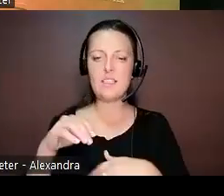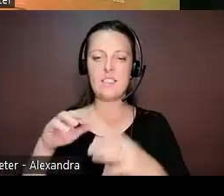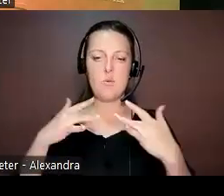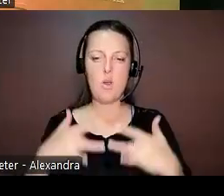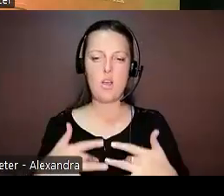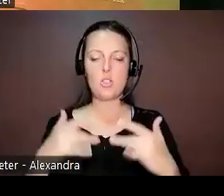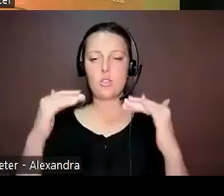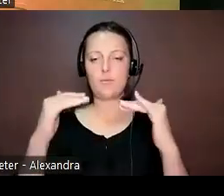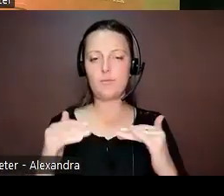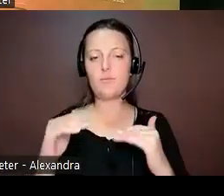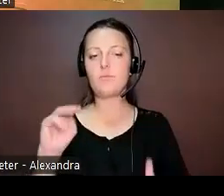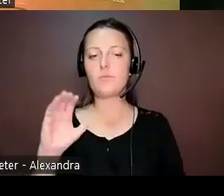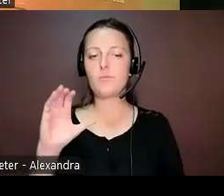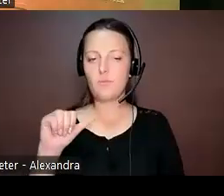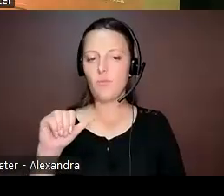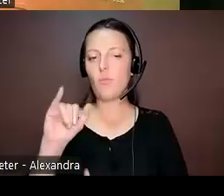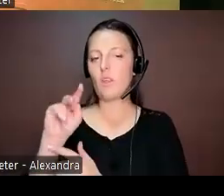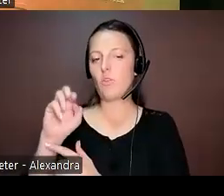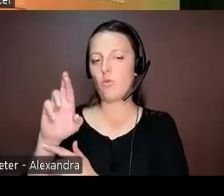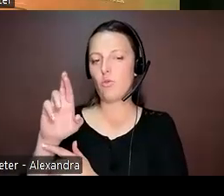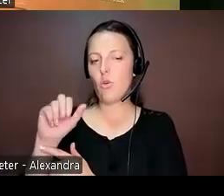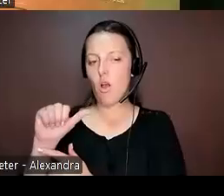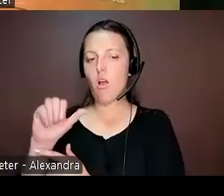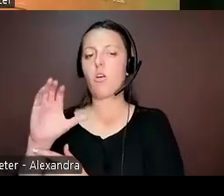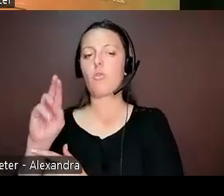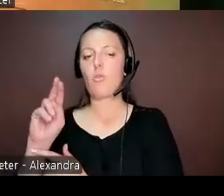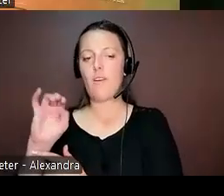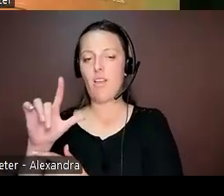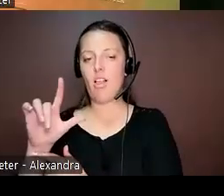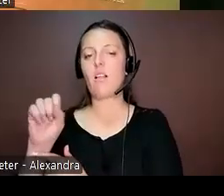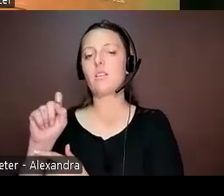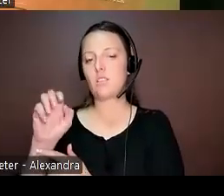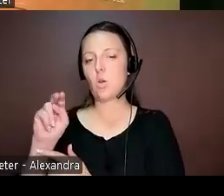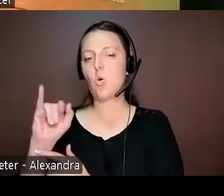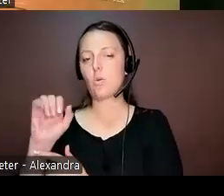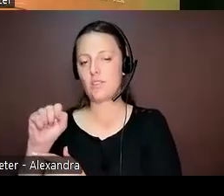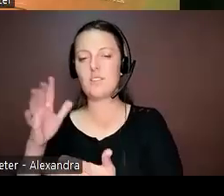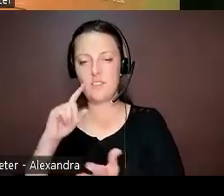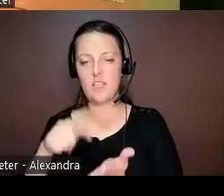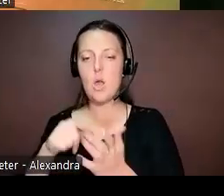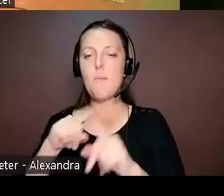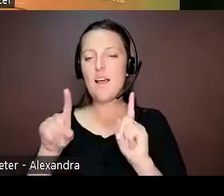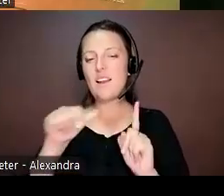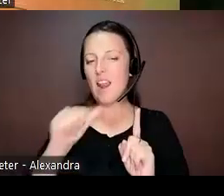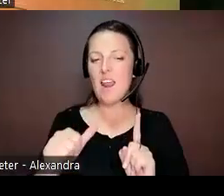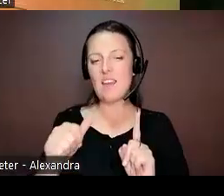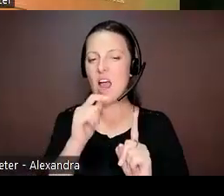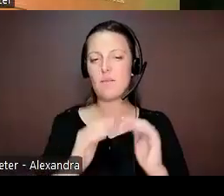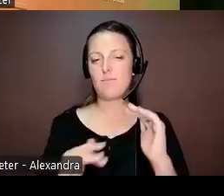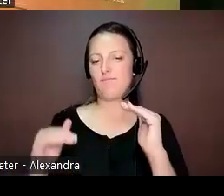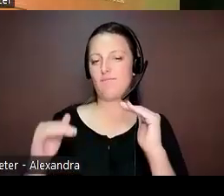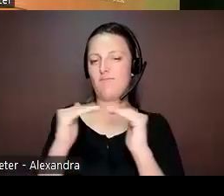detected, but it wasn't quite reaching the statistical significance level, somewhere around